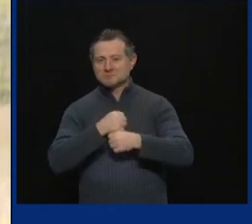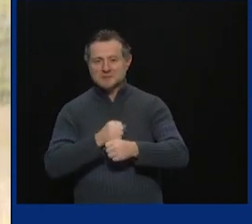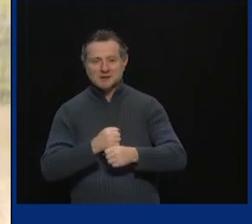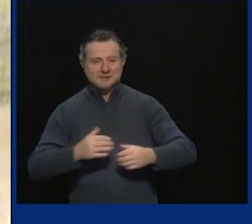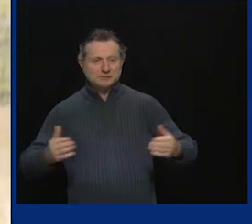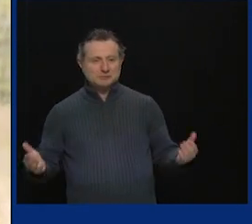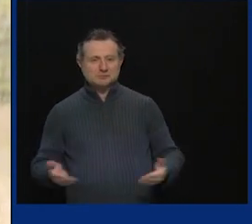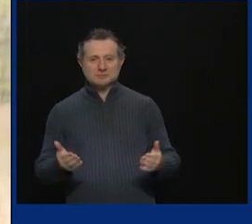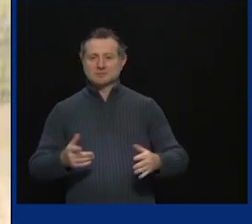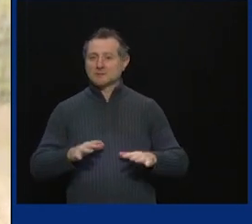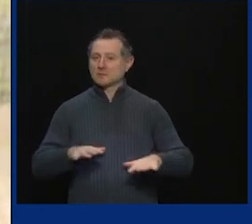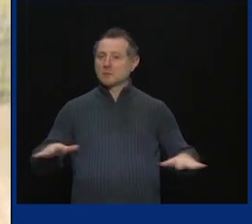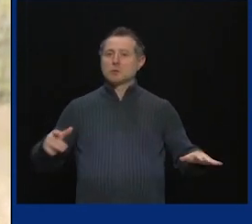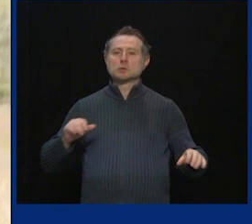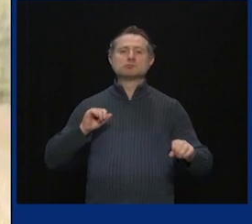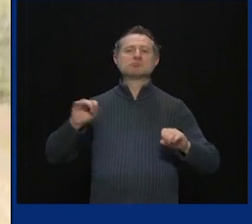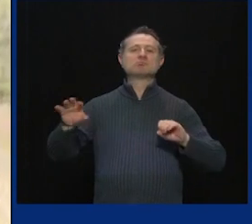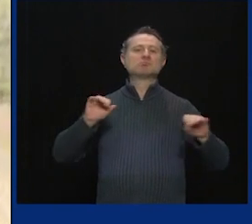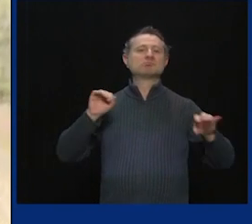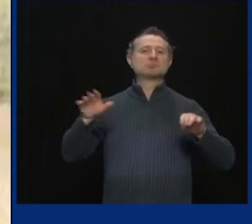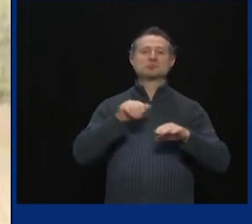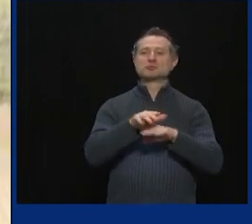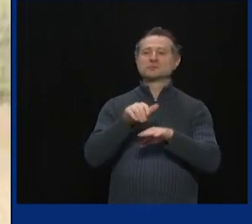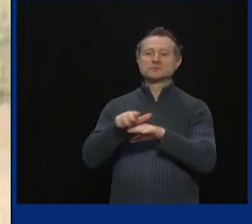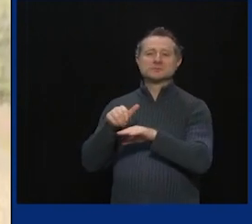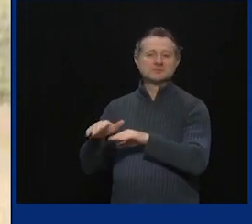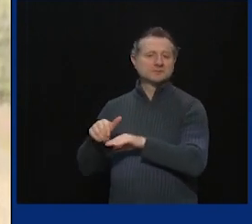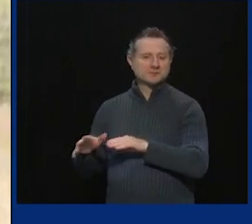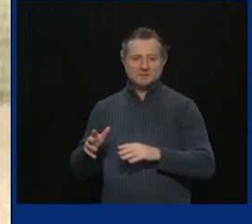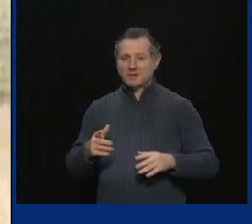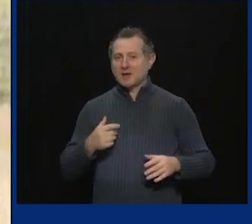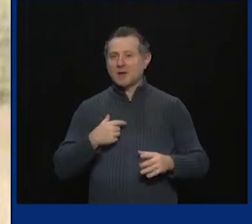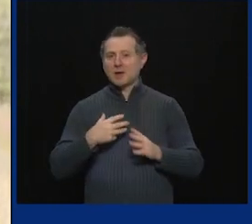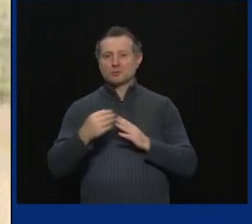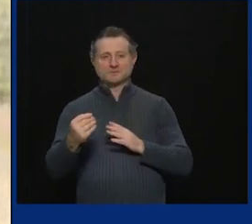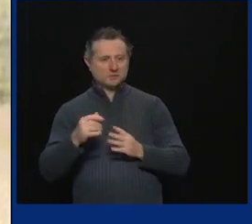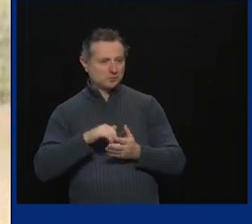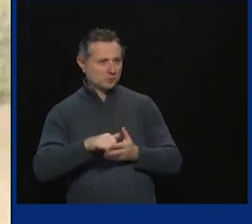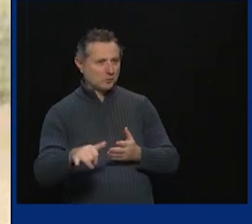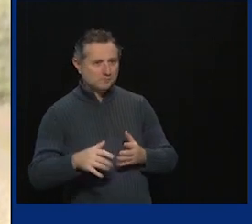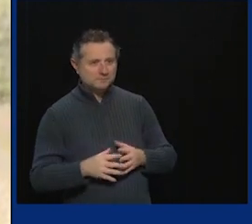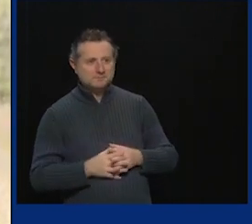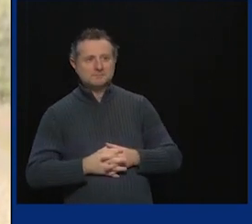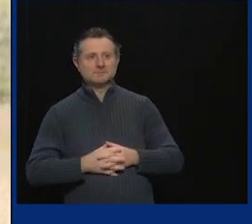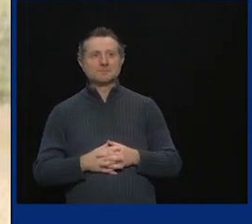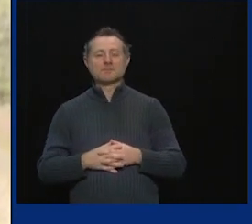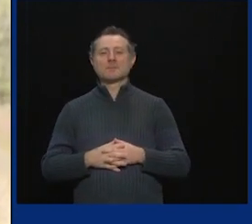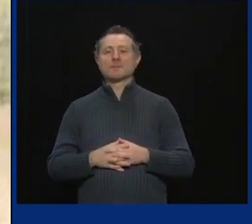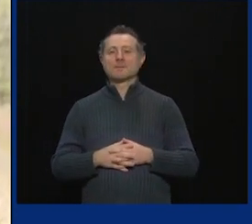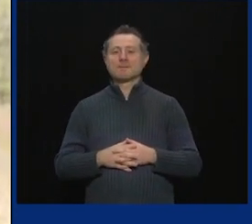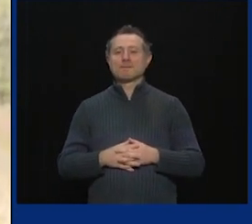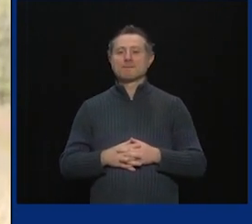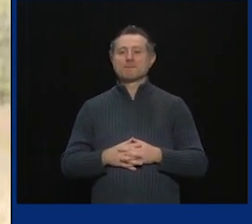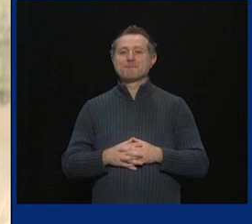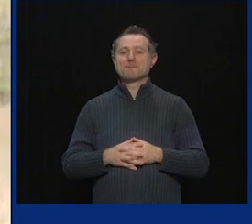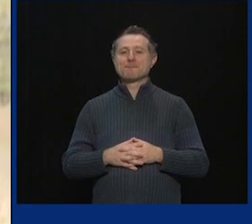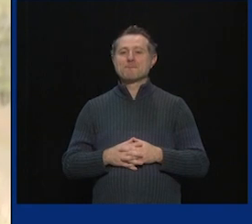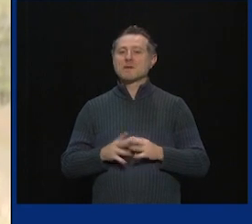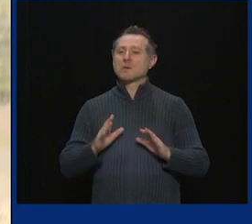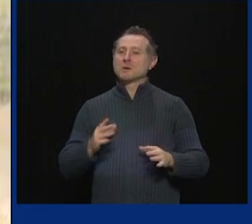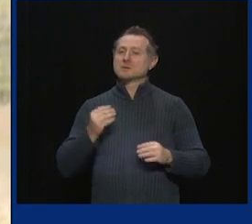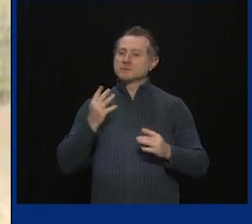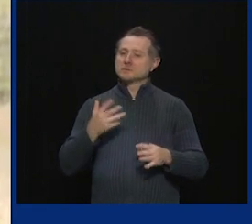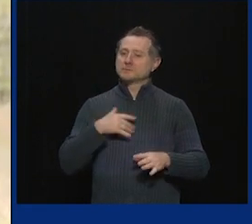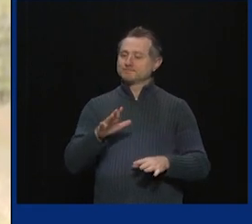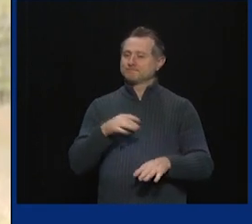shipping products out of this region in New York to support everything. Now I want to take a step back